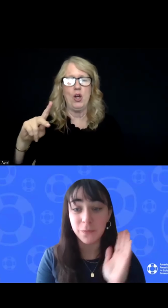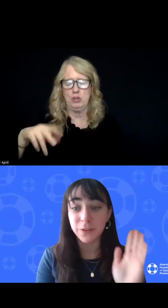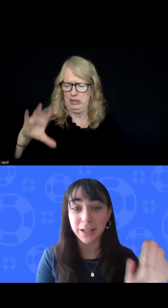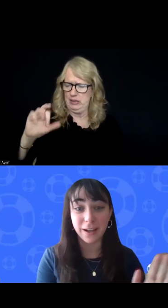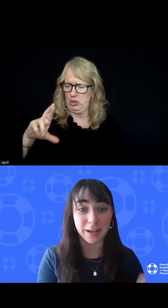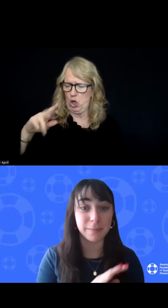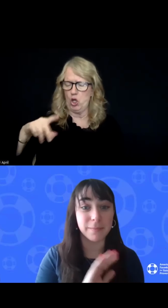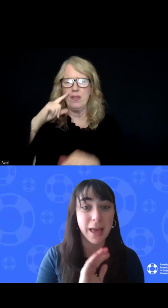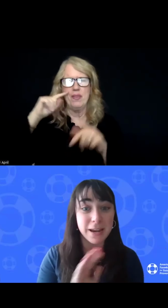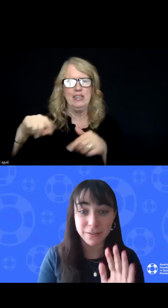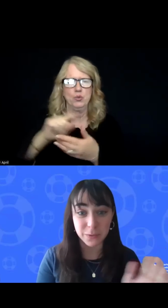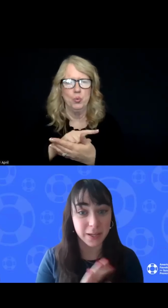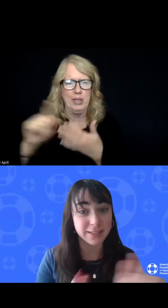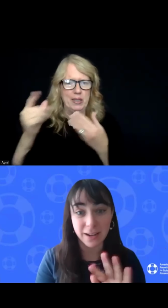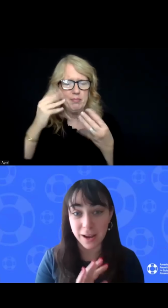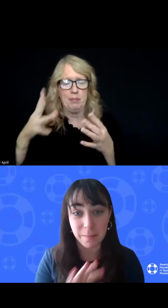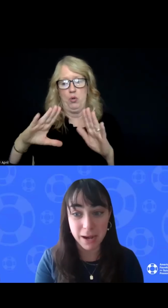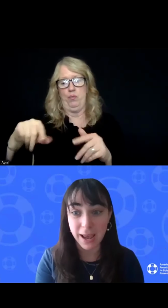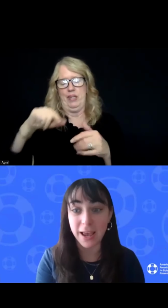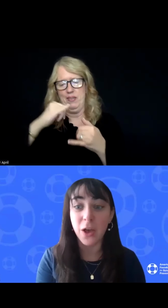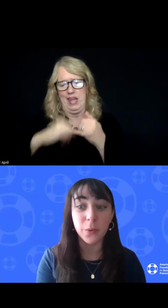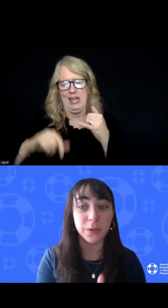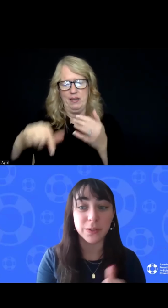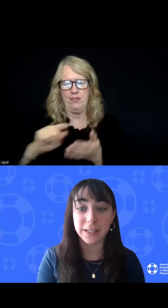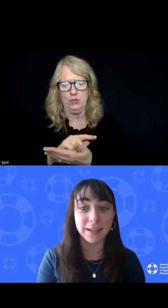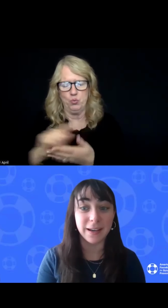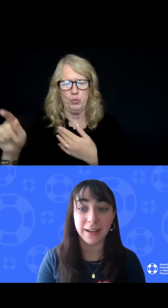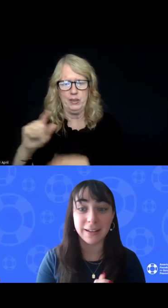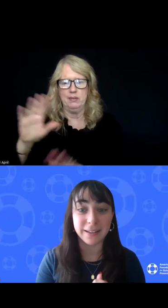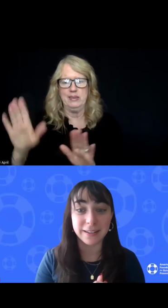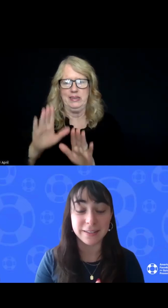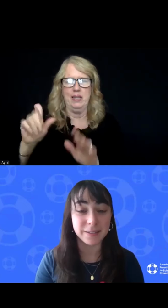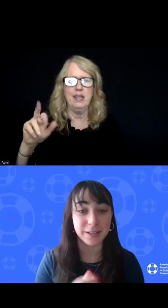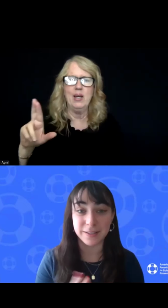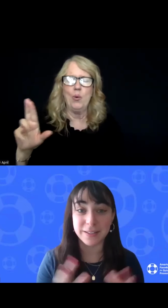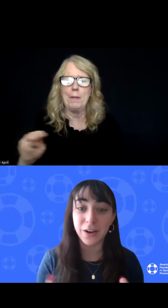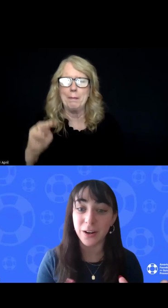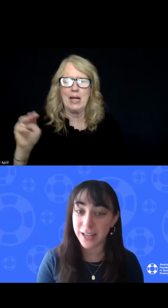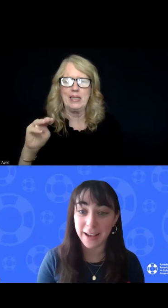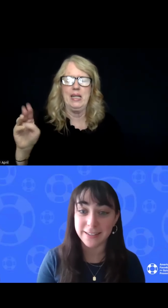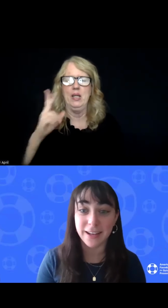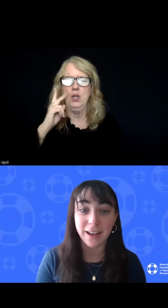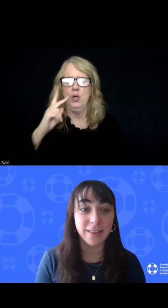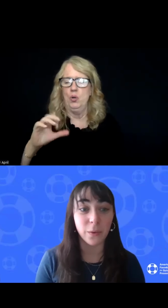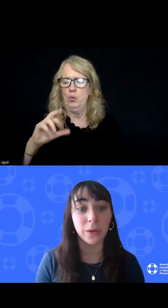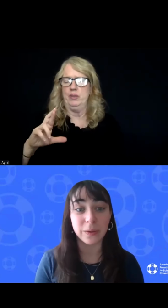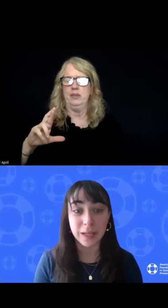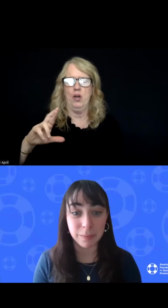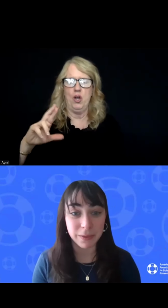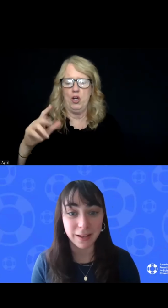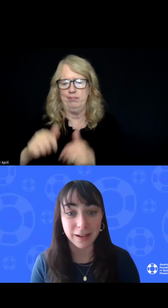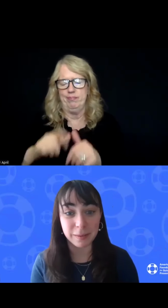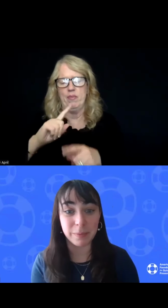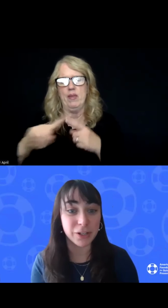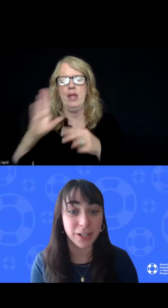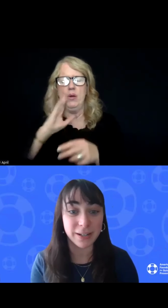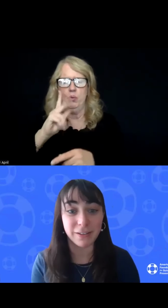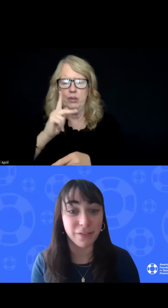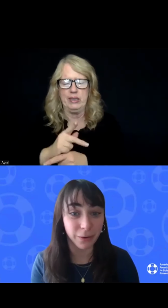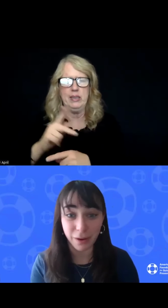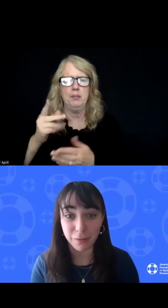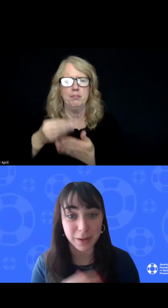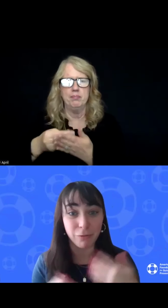So hopefully end of this week, Sunday, Monday, we'll see a CR text that will keep the